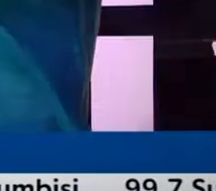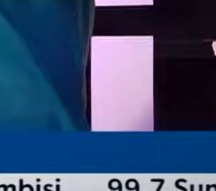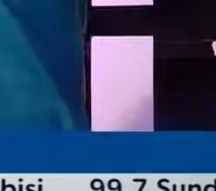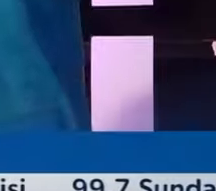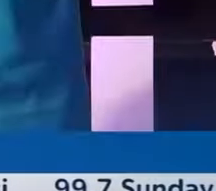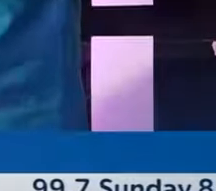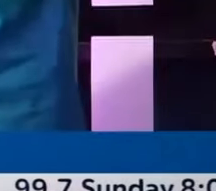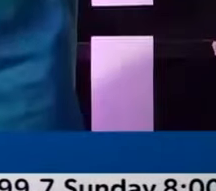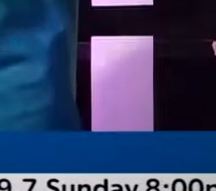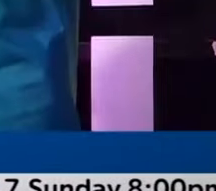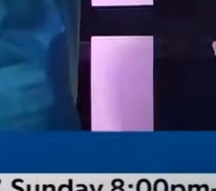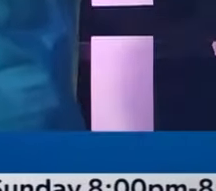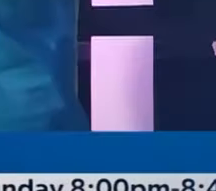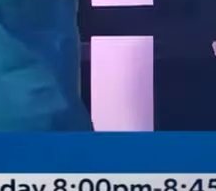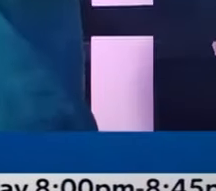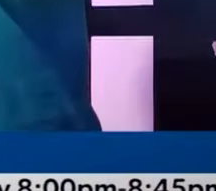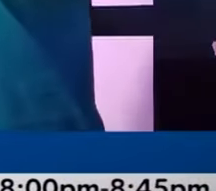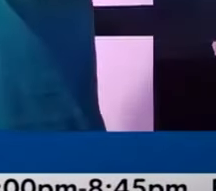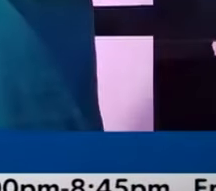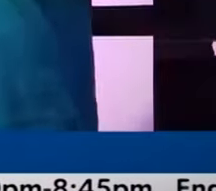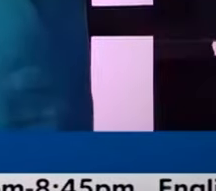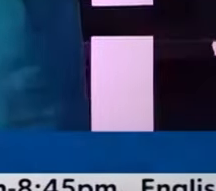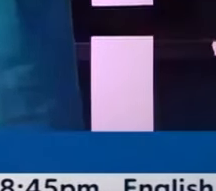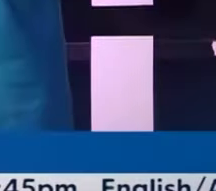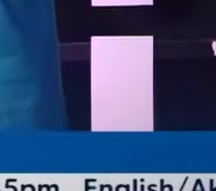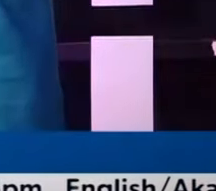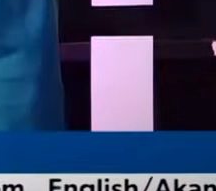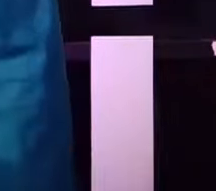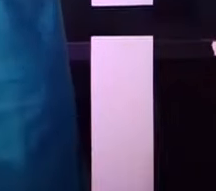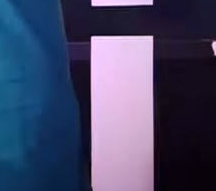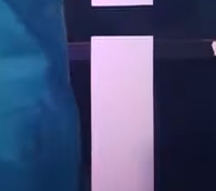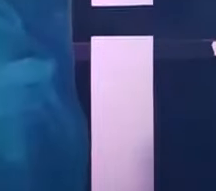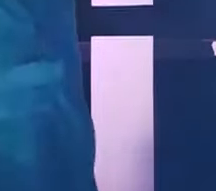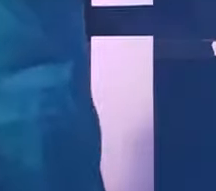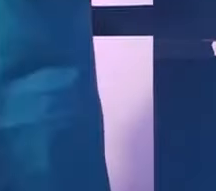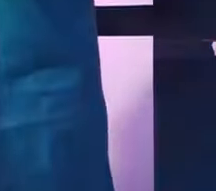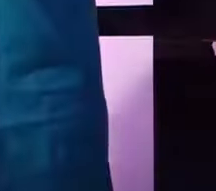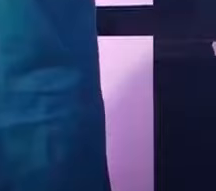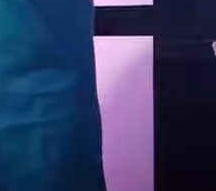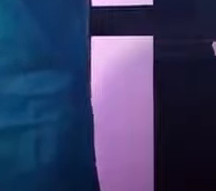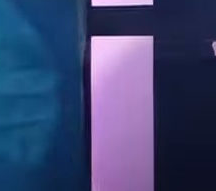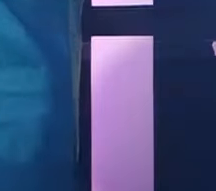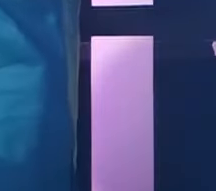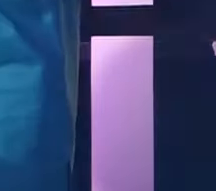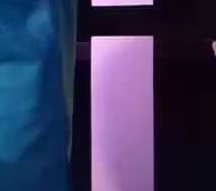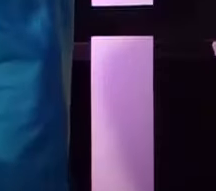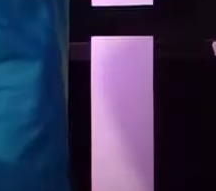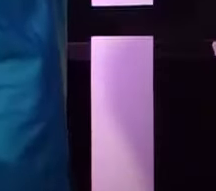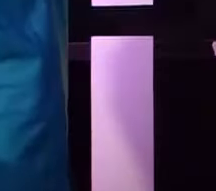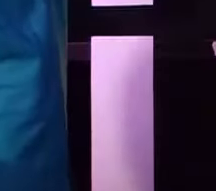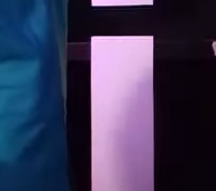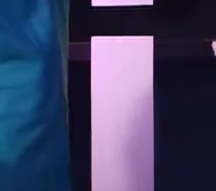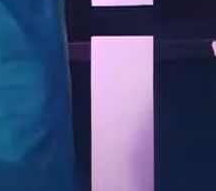community chase 1,000 of Israelites or